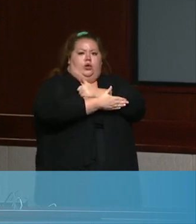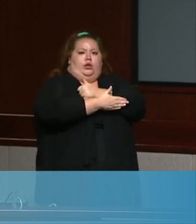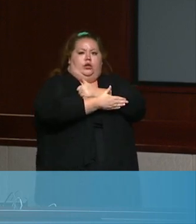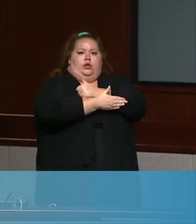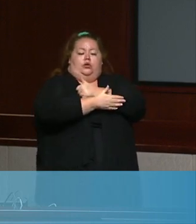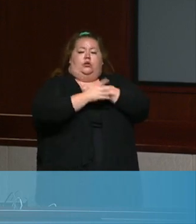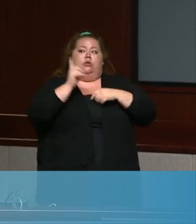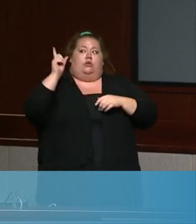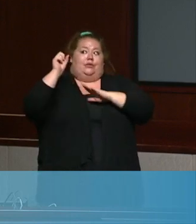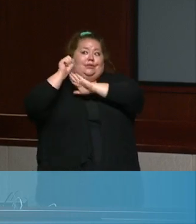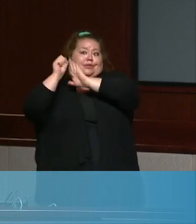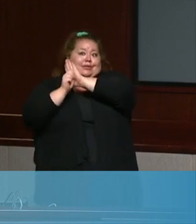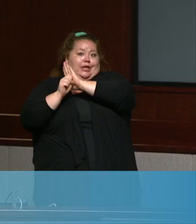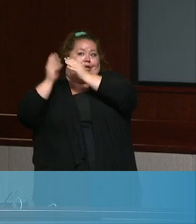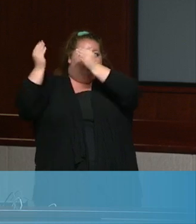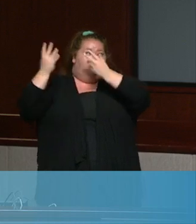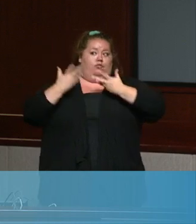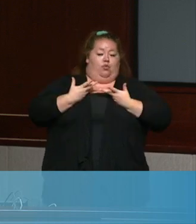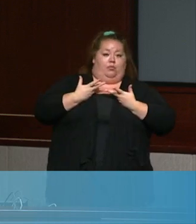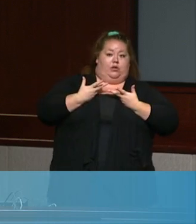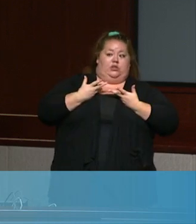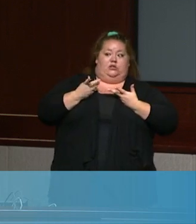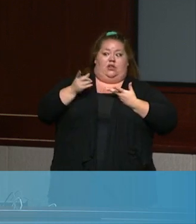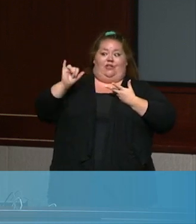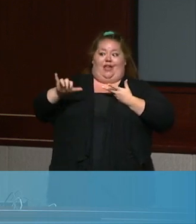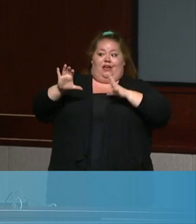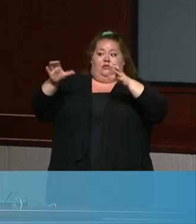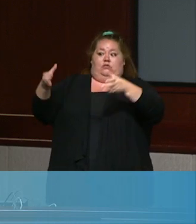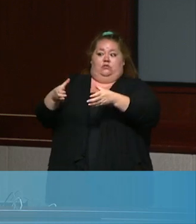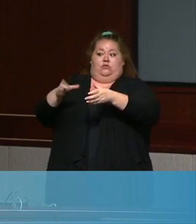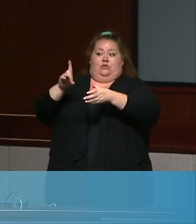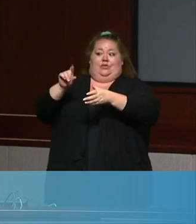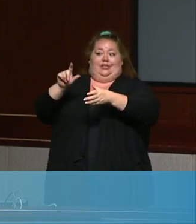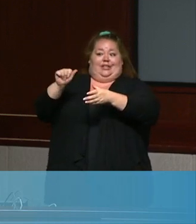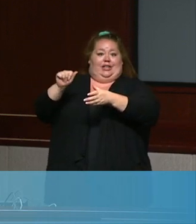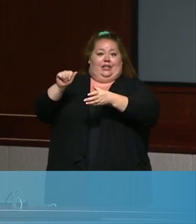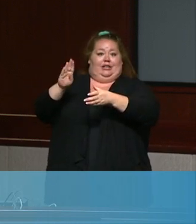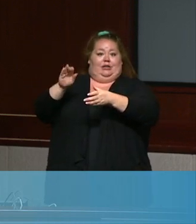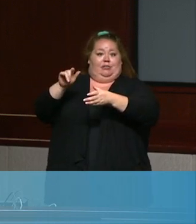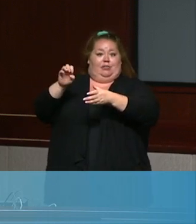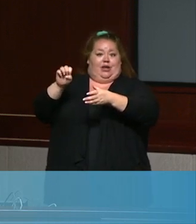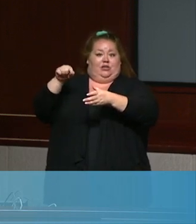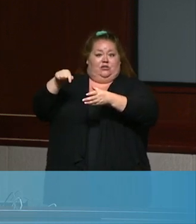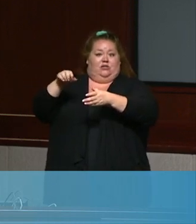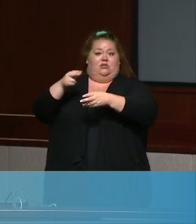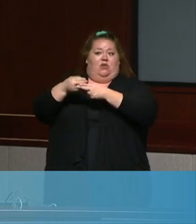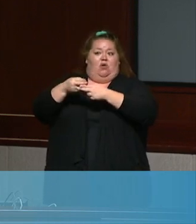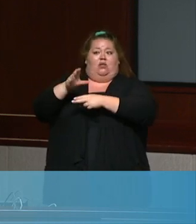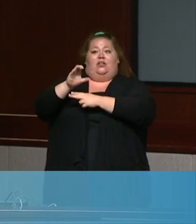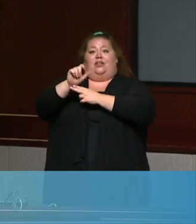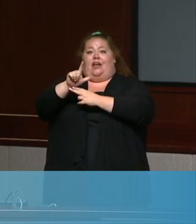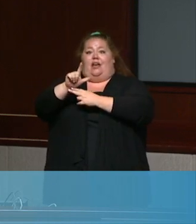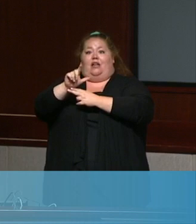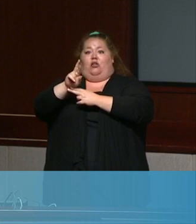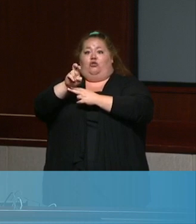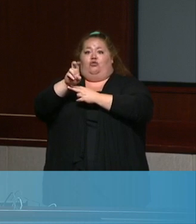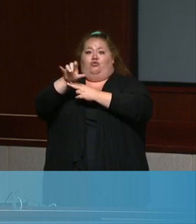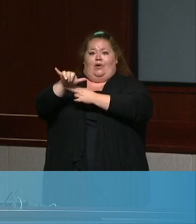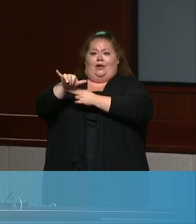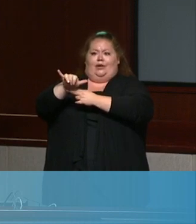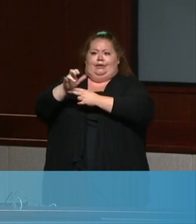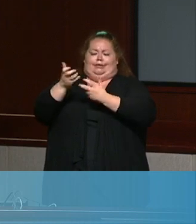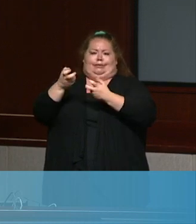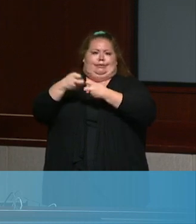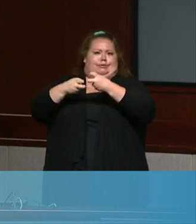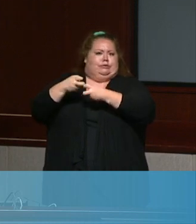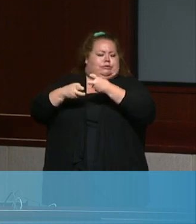the counties that this database is struggling and has had some issues moving